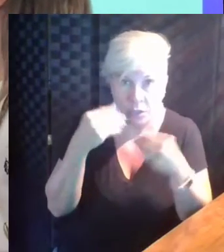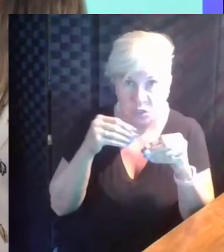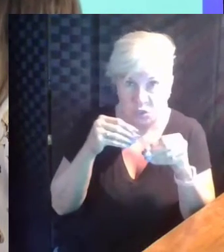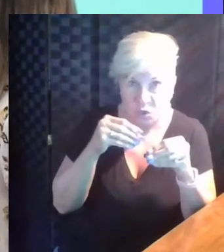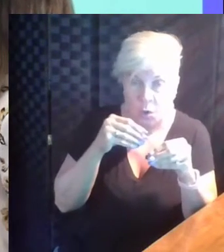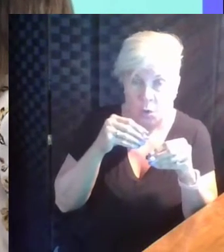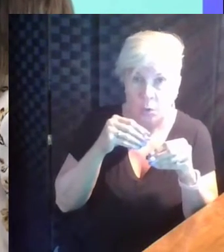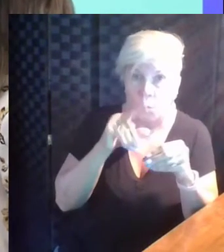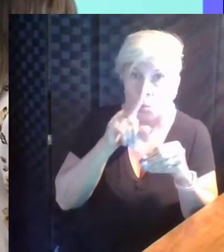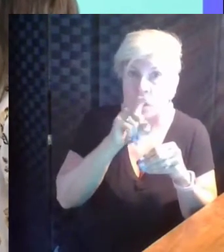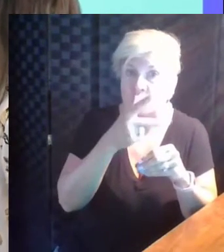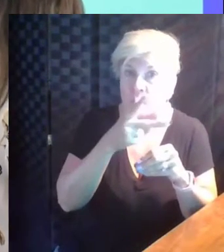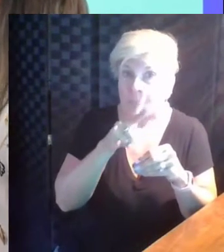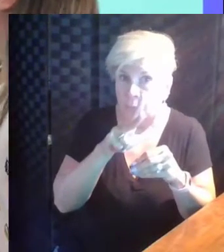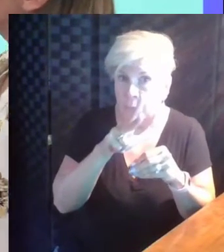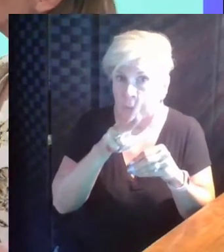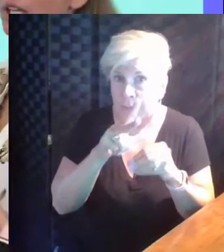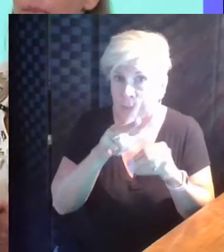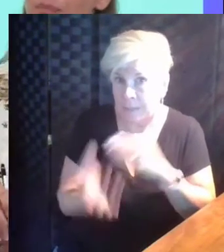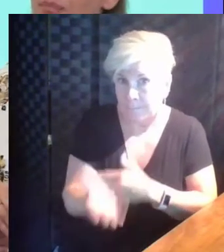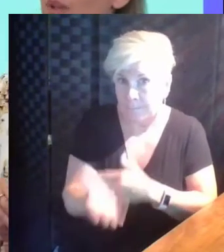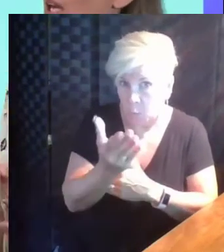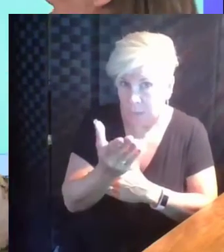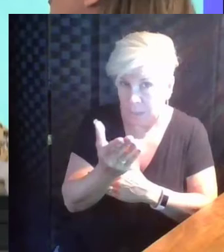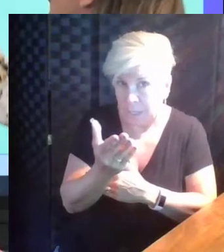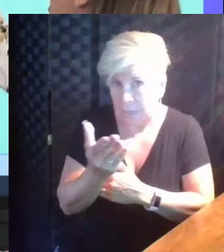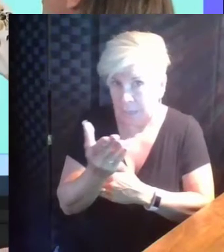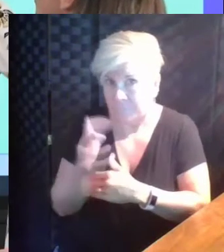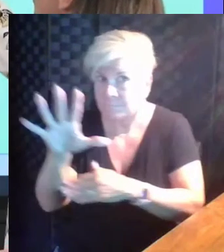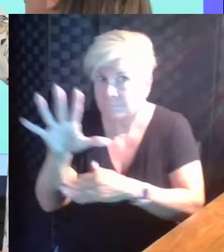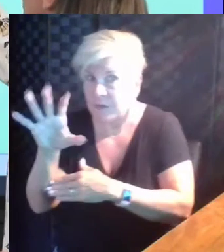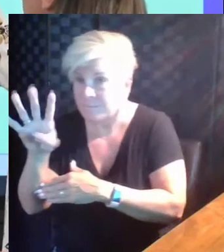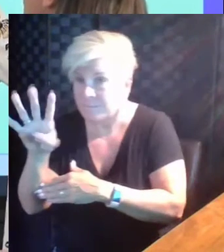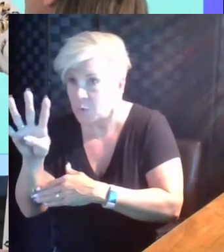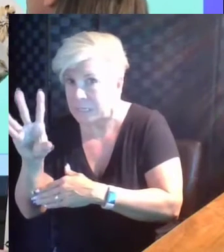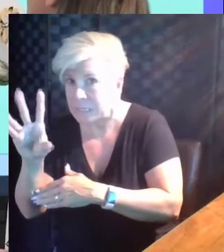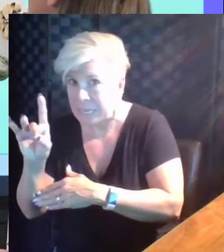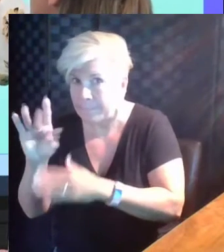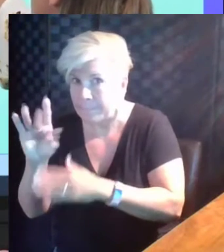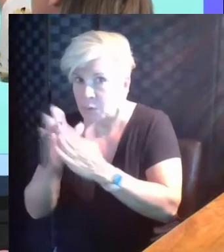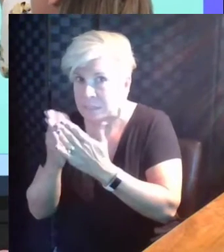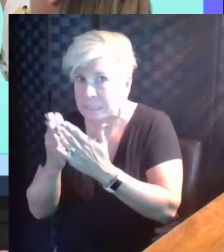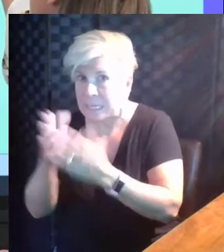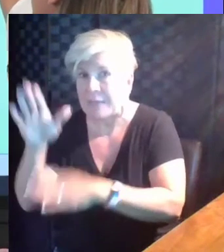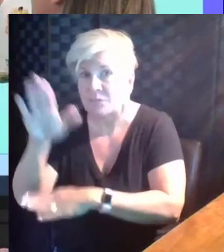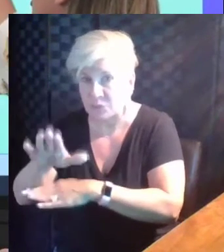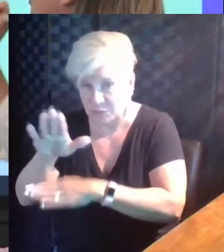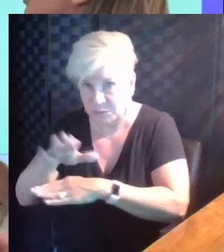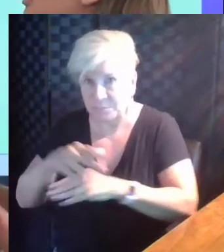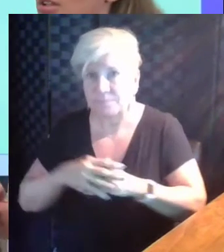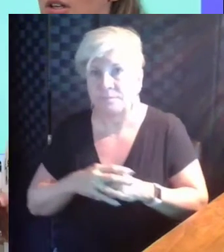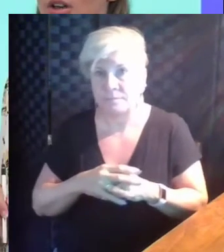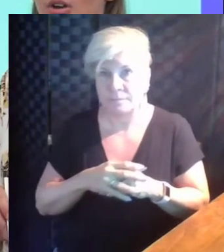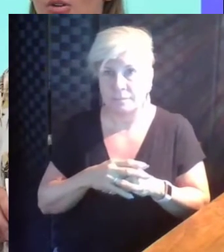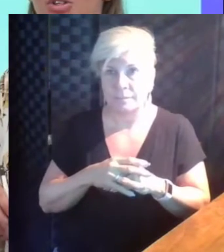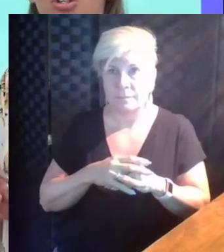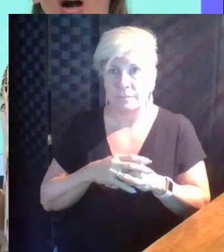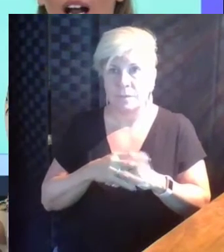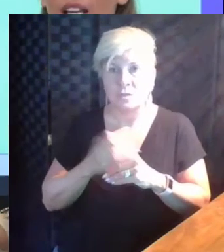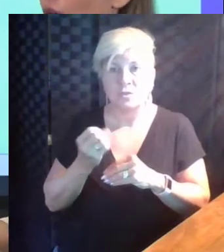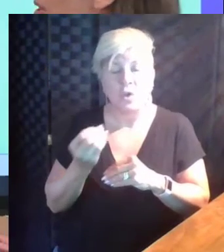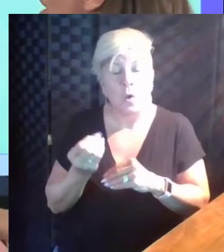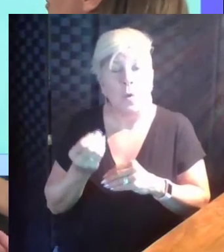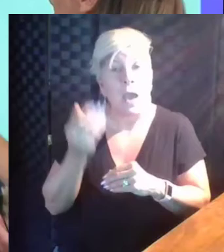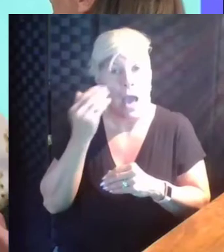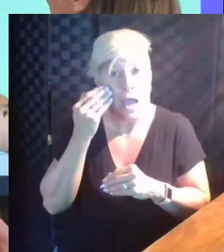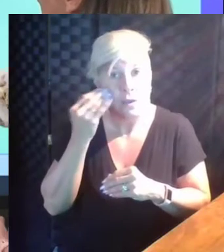sold 123 books in the morning and 548 books in the afternoon. So